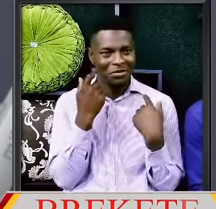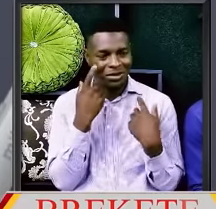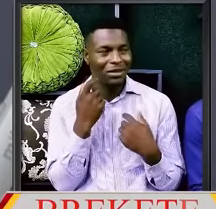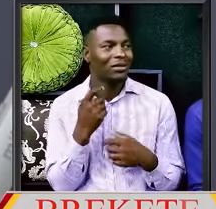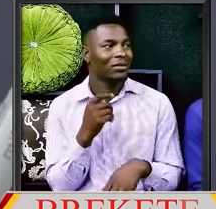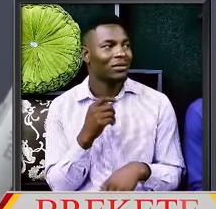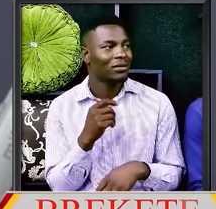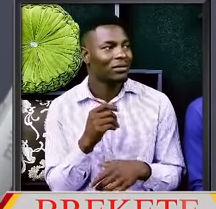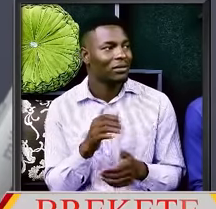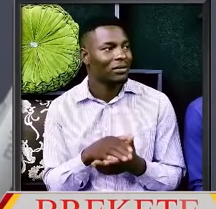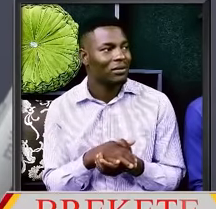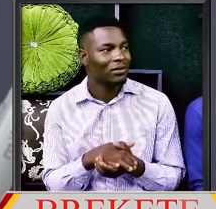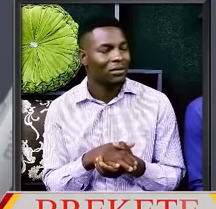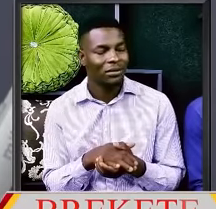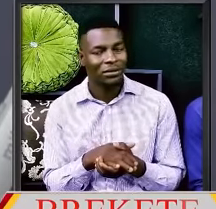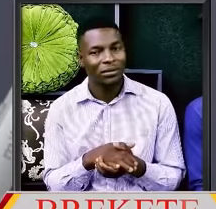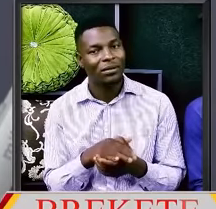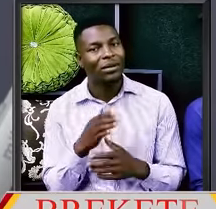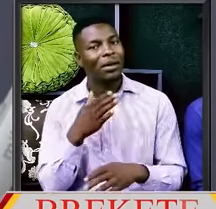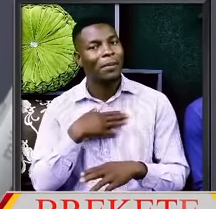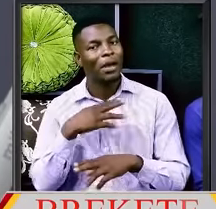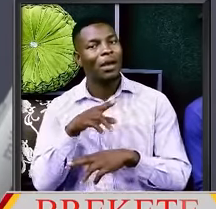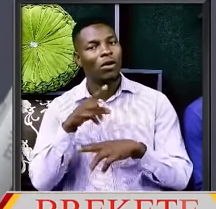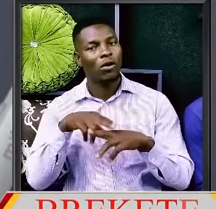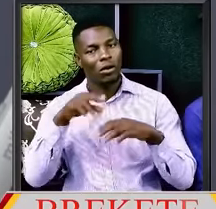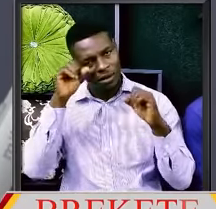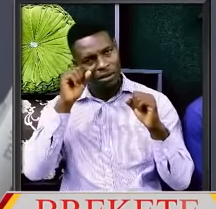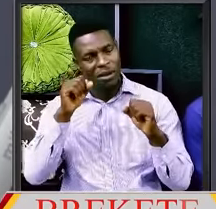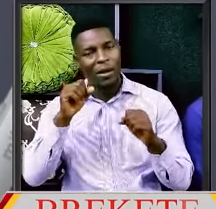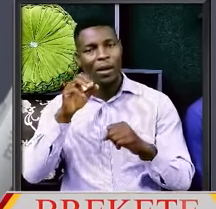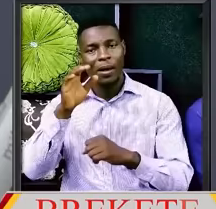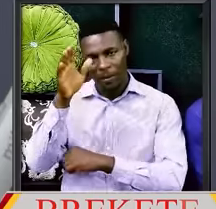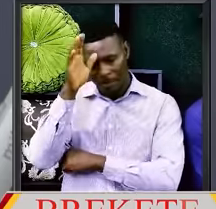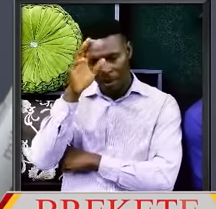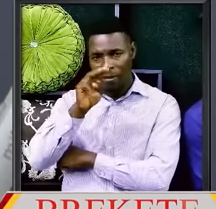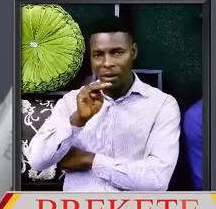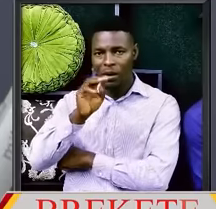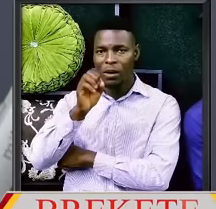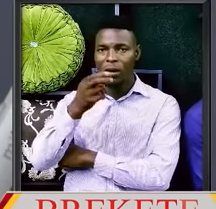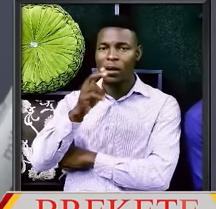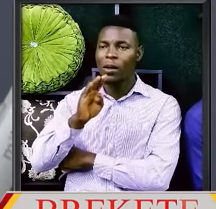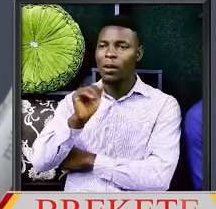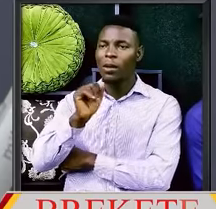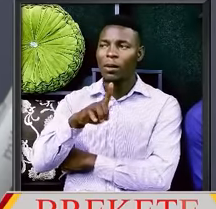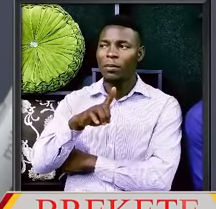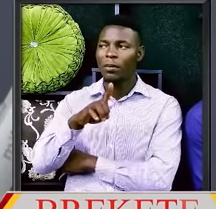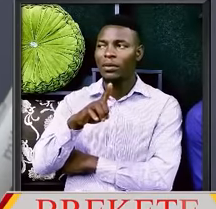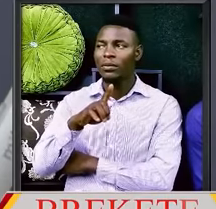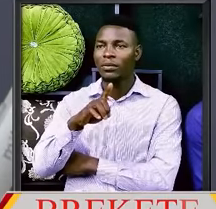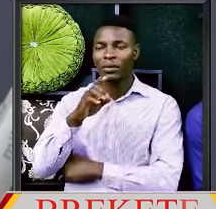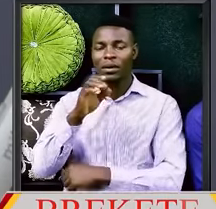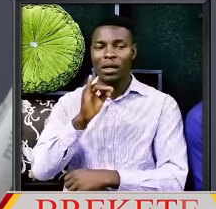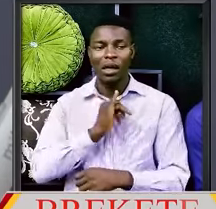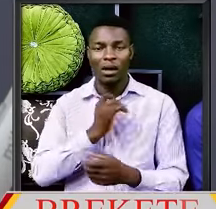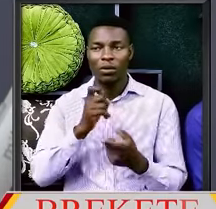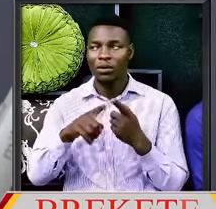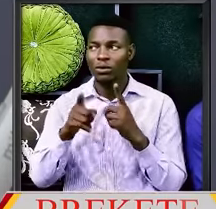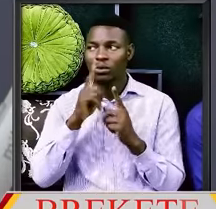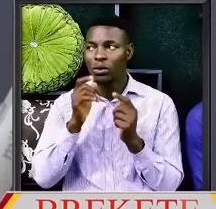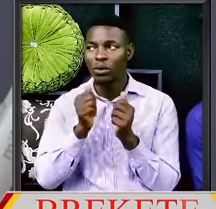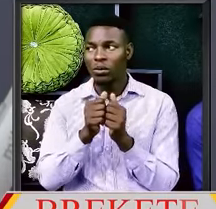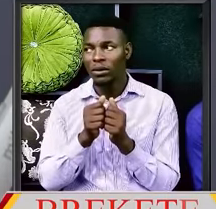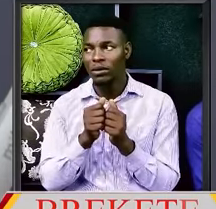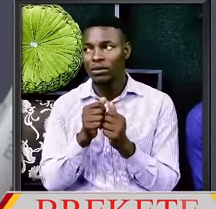tears, my ordinary president. Baba Mohbad, now I won't talk to sir. If you permit me, sir. Daddy, are you ready,